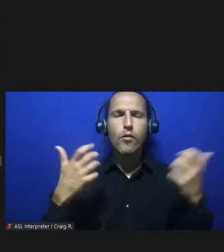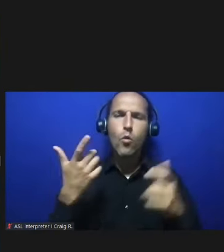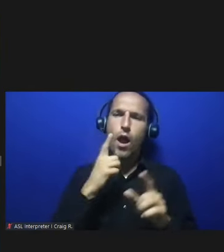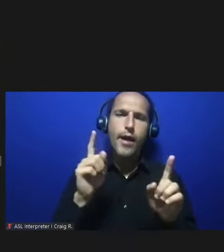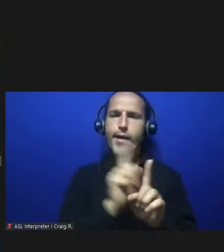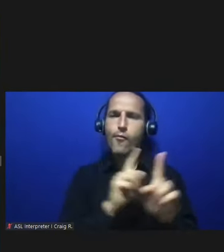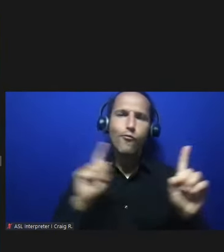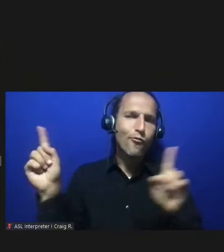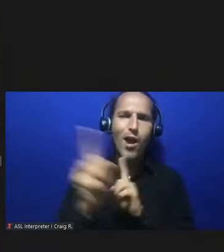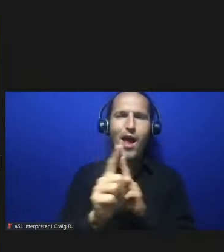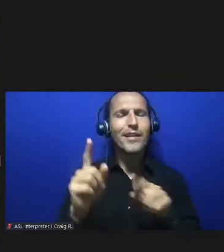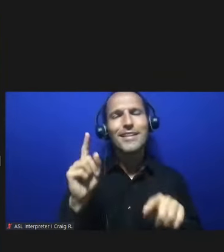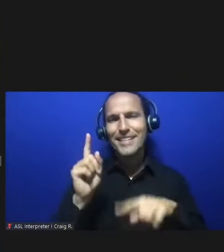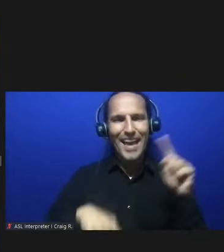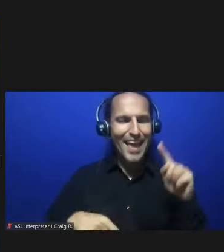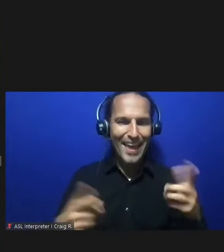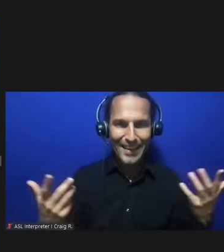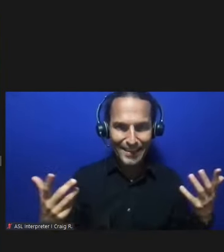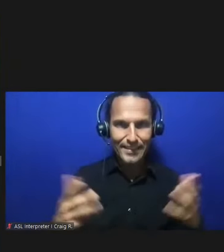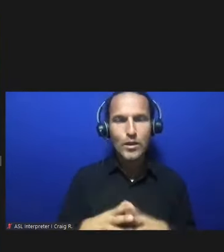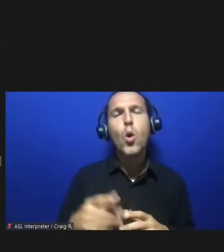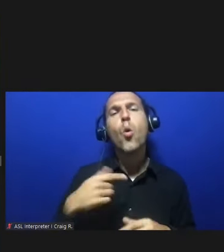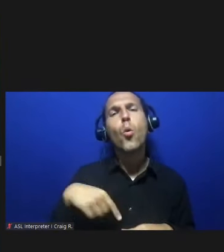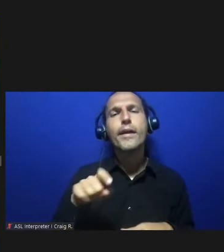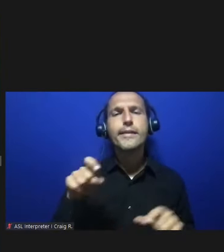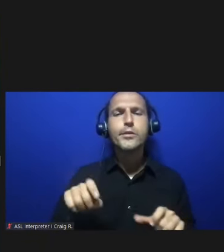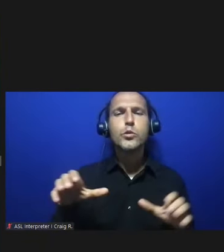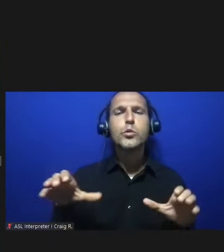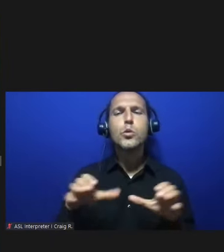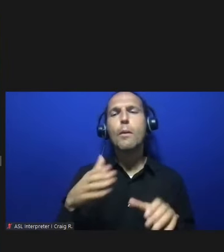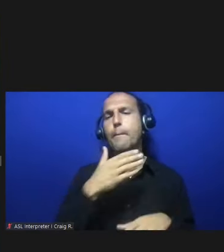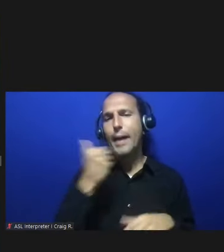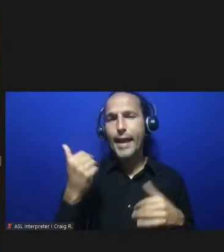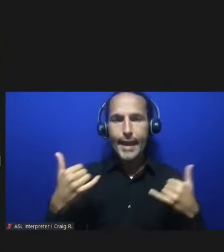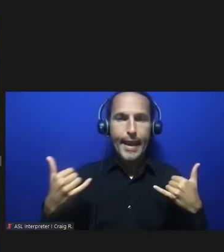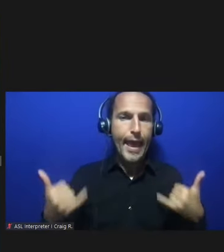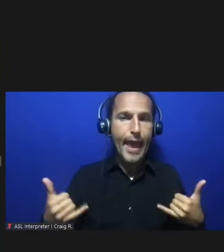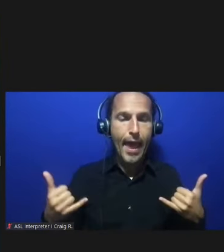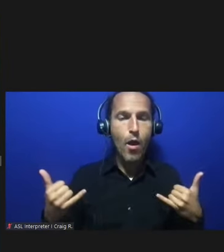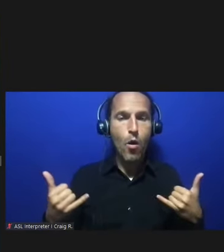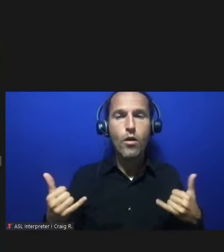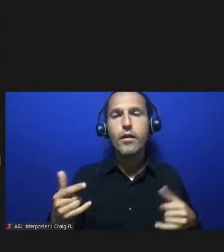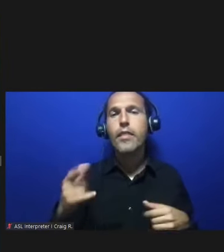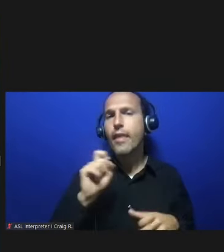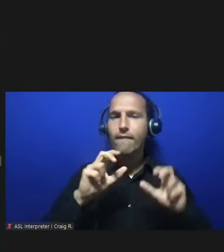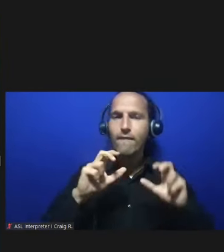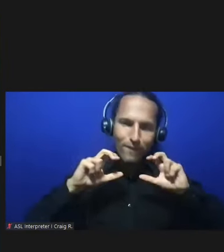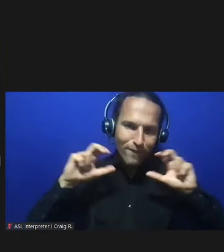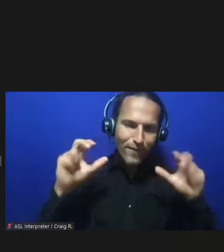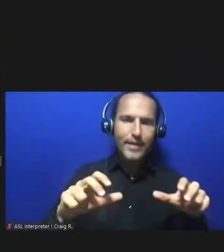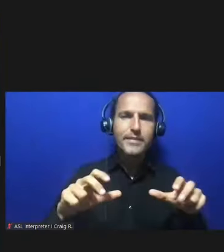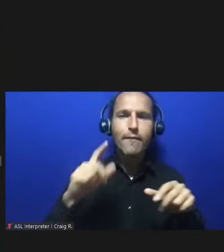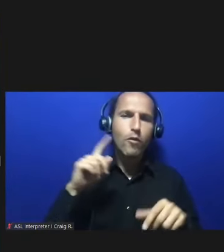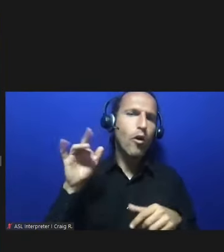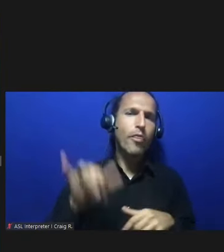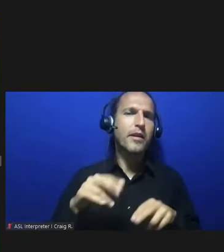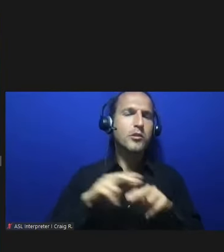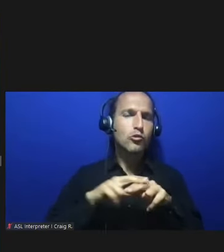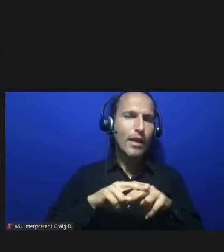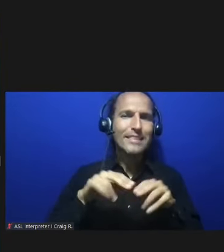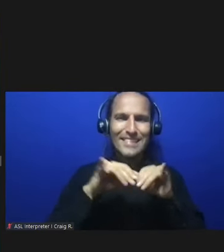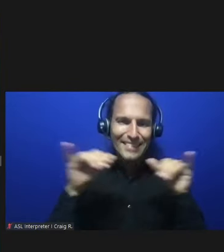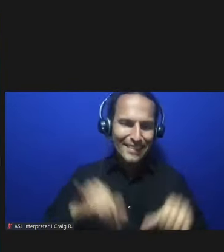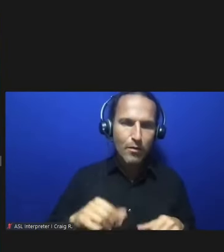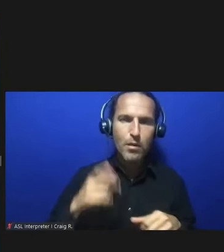and they can't do so. We need to do better at now, and that means investing in our transit system. An